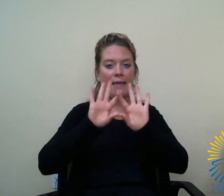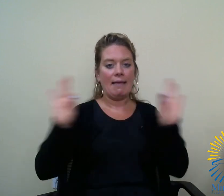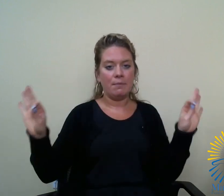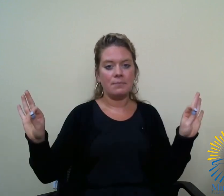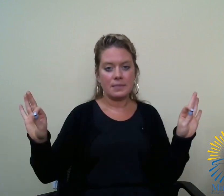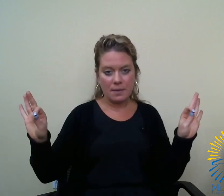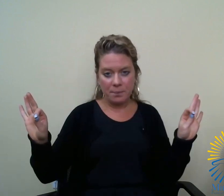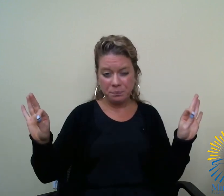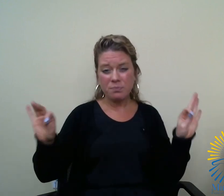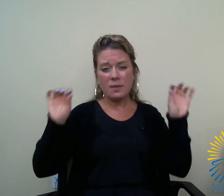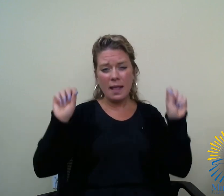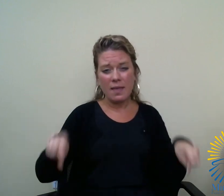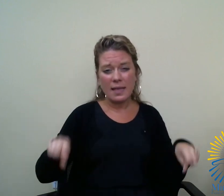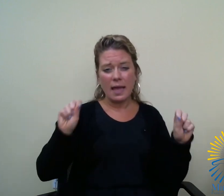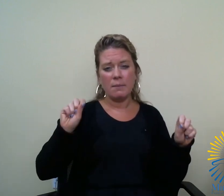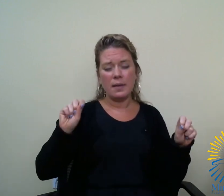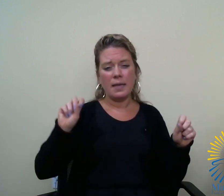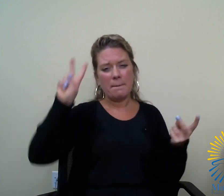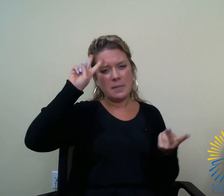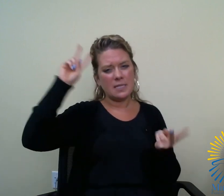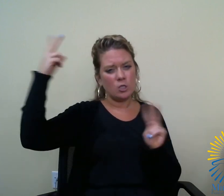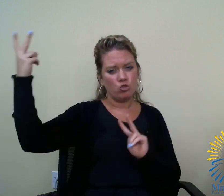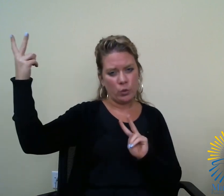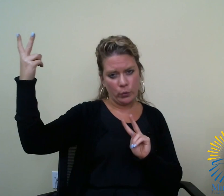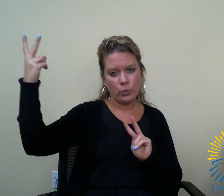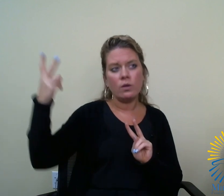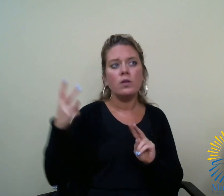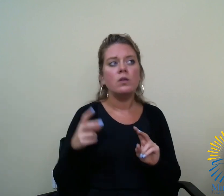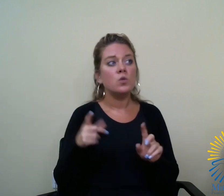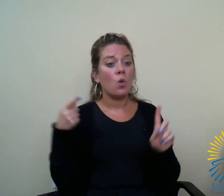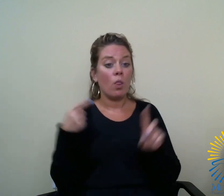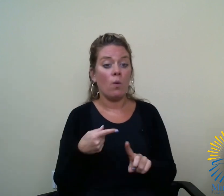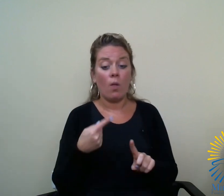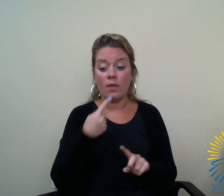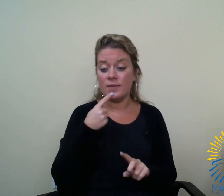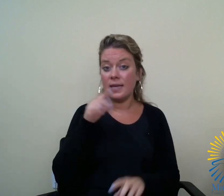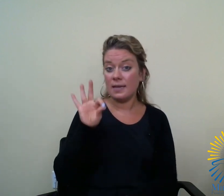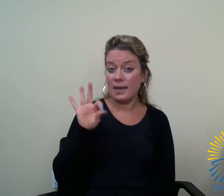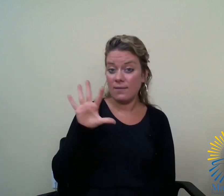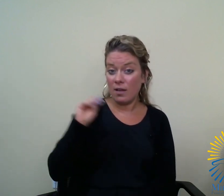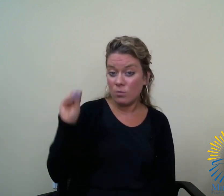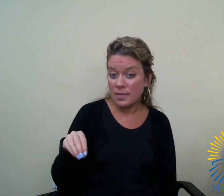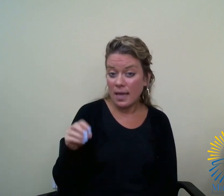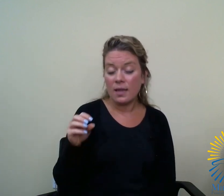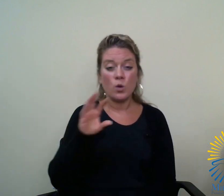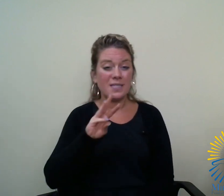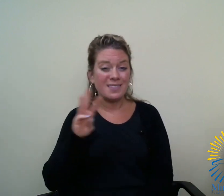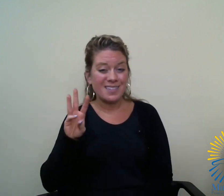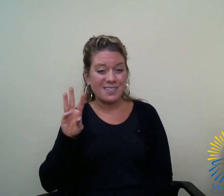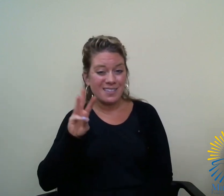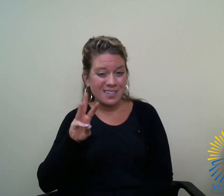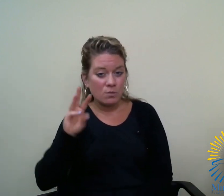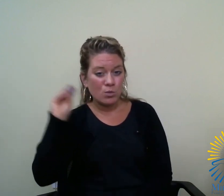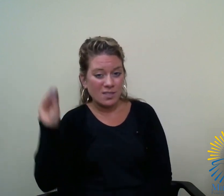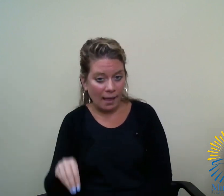can be misconstrued. So the goal of saying the 95% or the 66%, they're really honestly